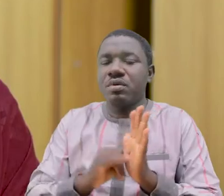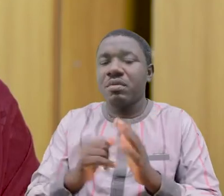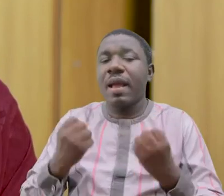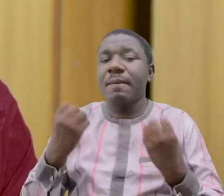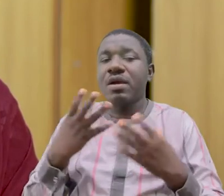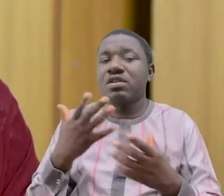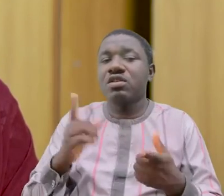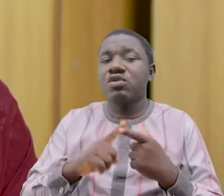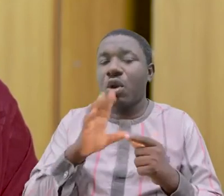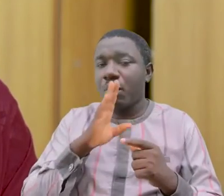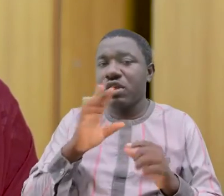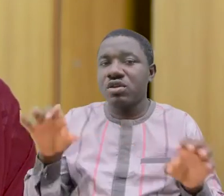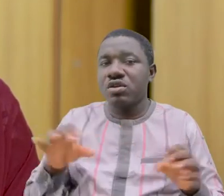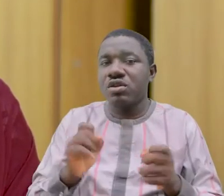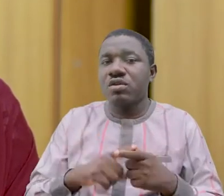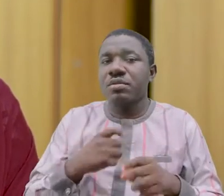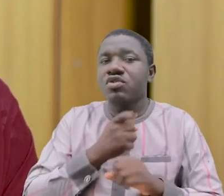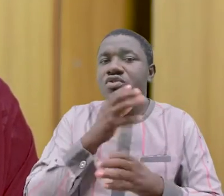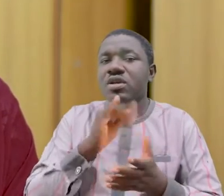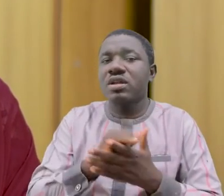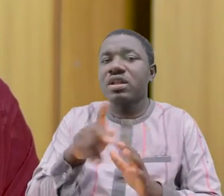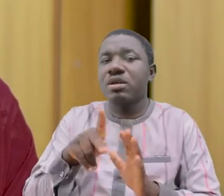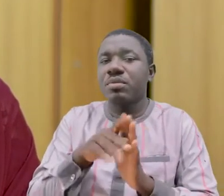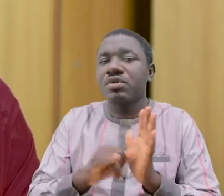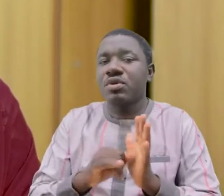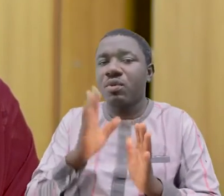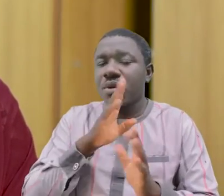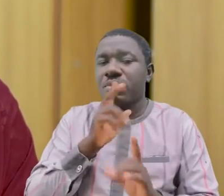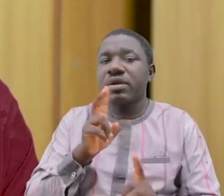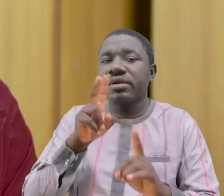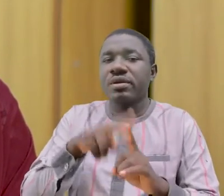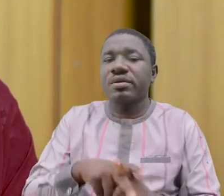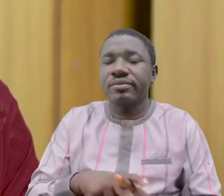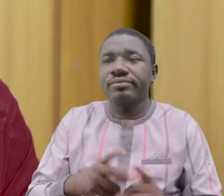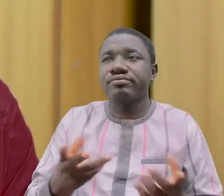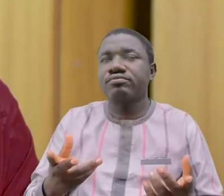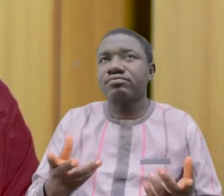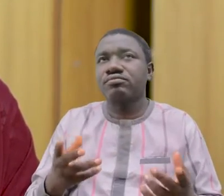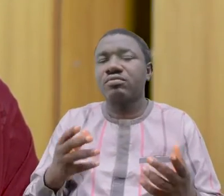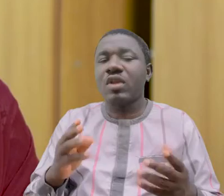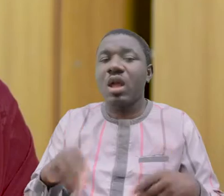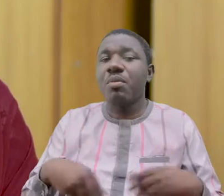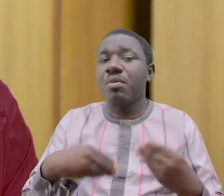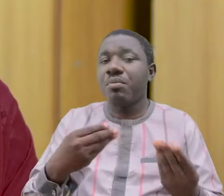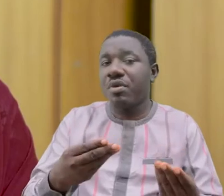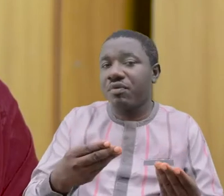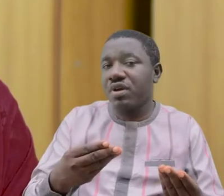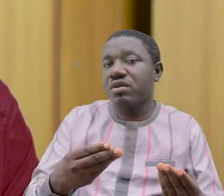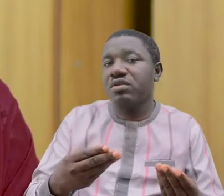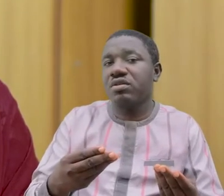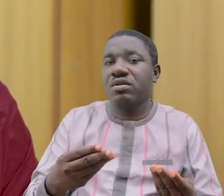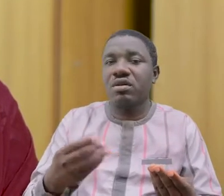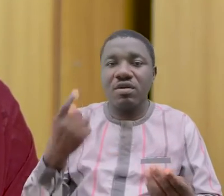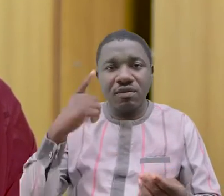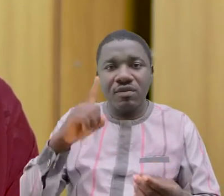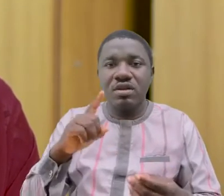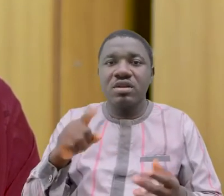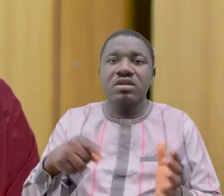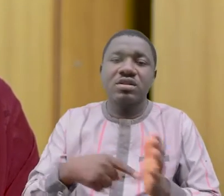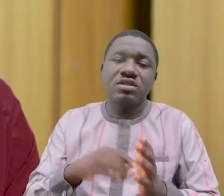help back the policy. There's a lot to be done to ensure that that policy is implemented and taken